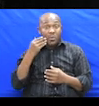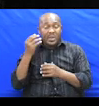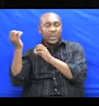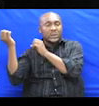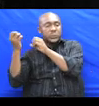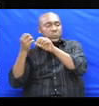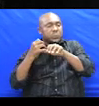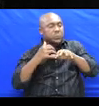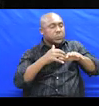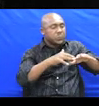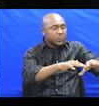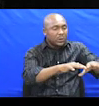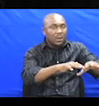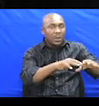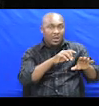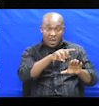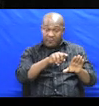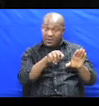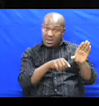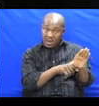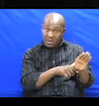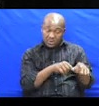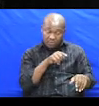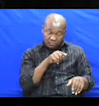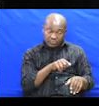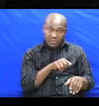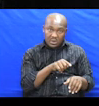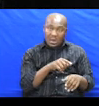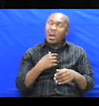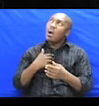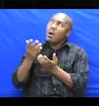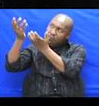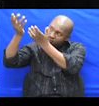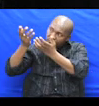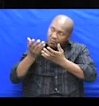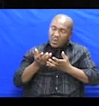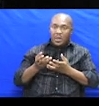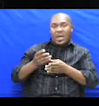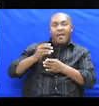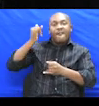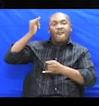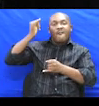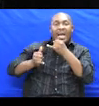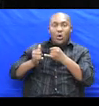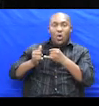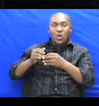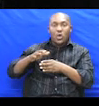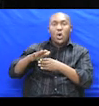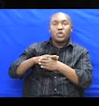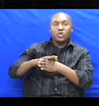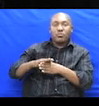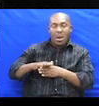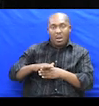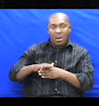European manufactured goods had to be imported in Africa so that Africans will be